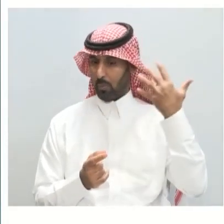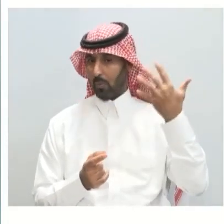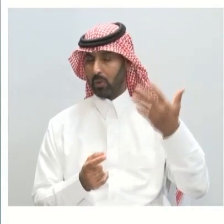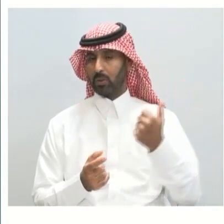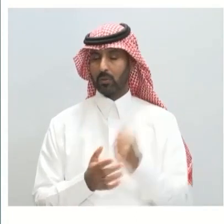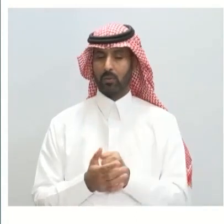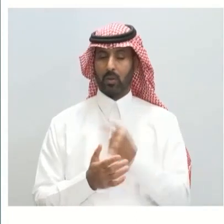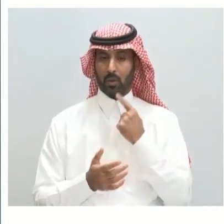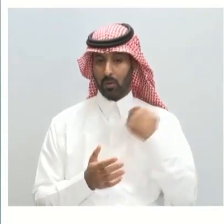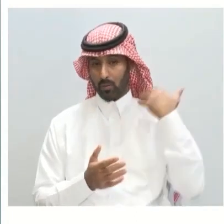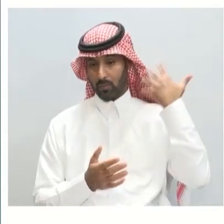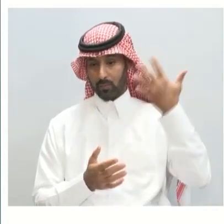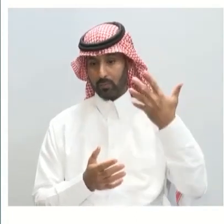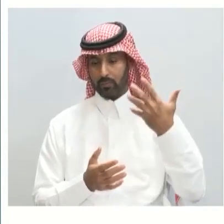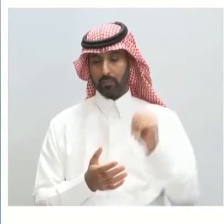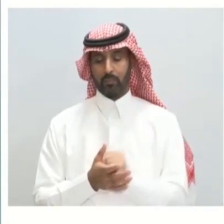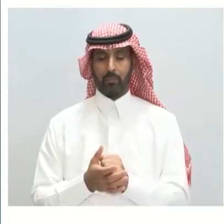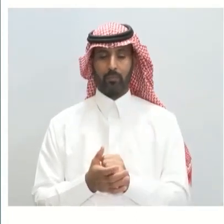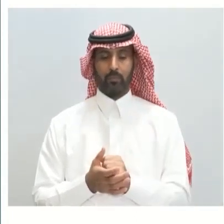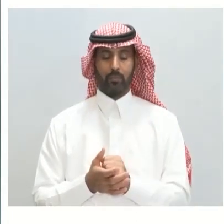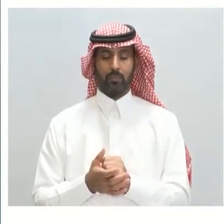or wishes. So it's number,